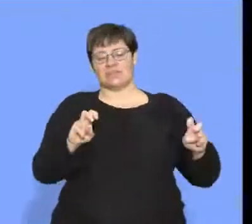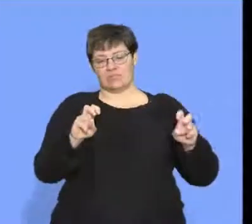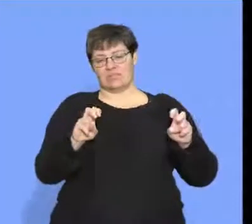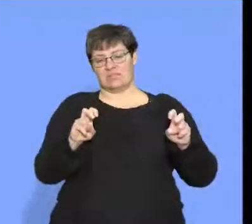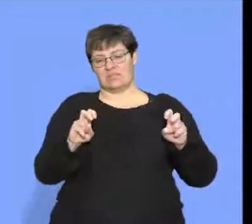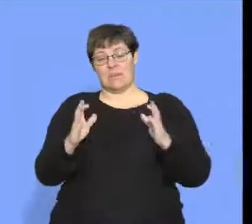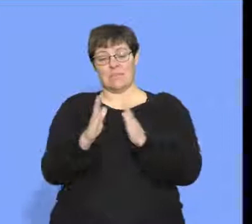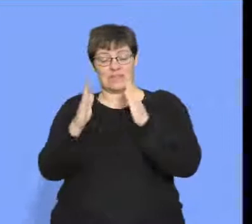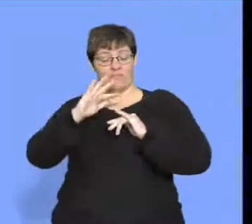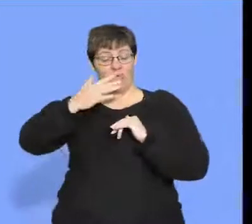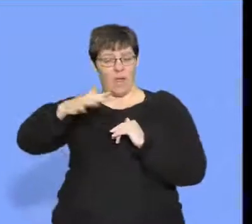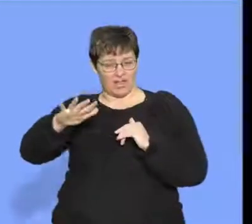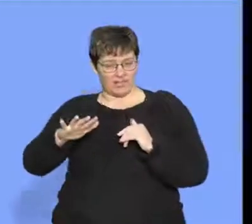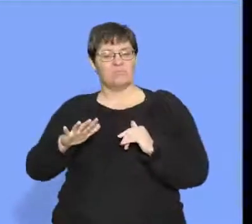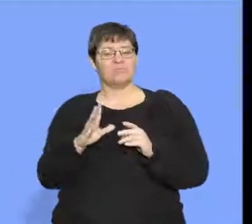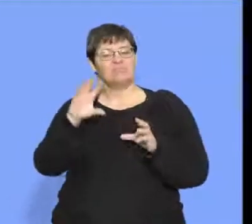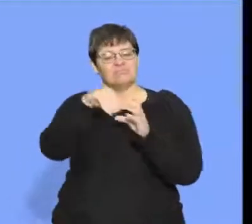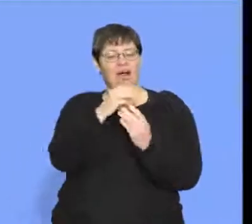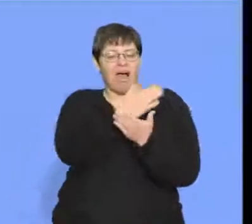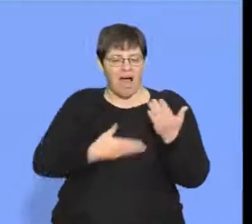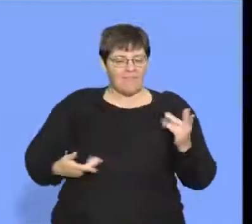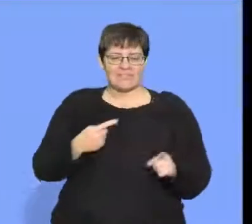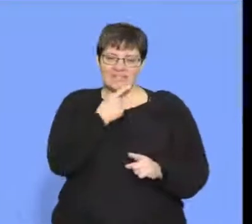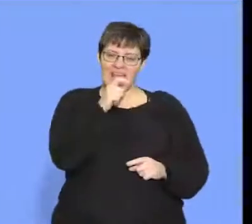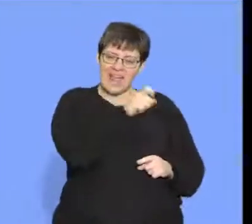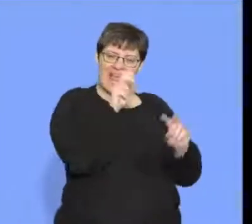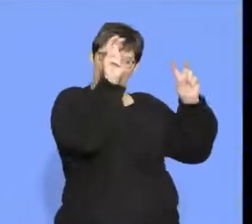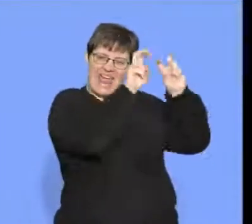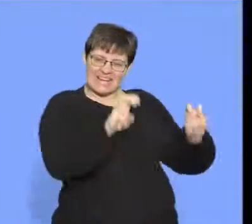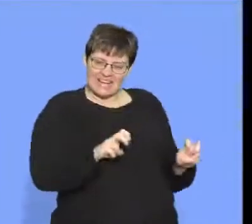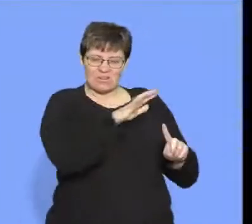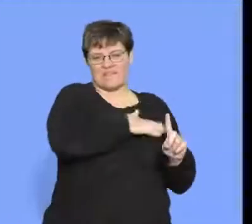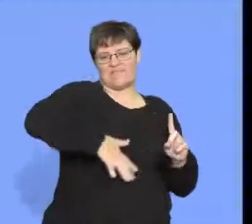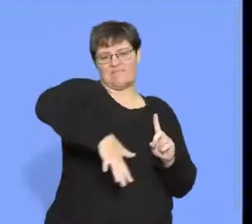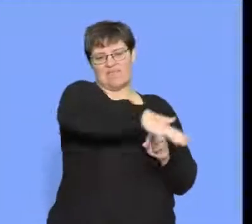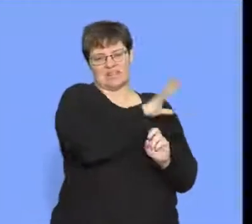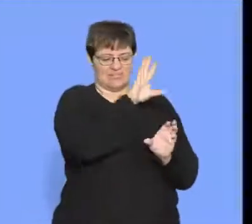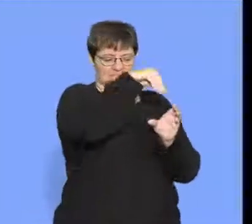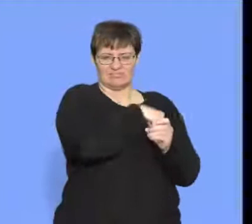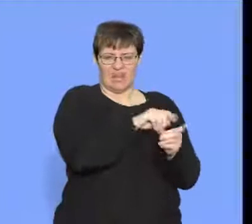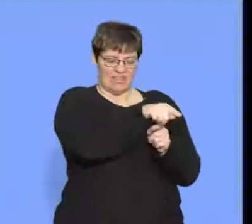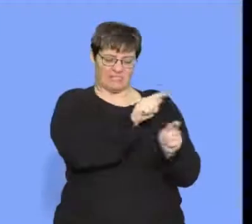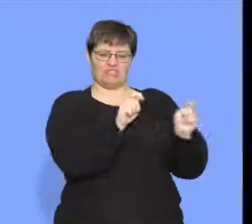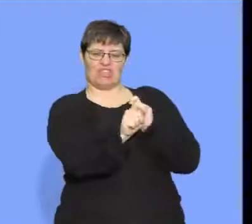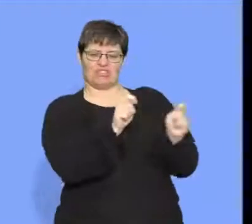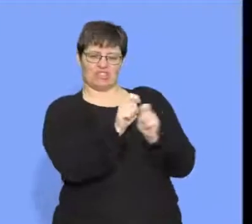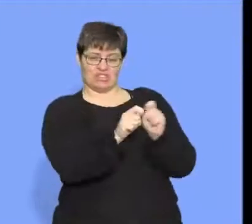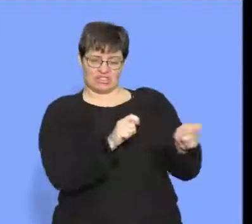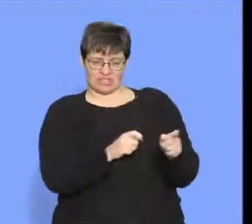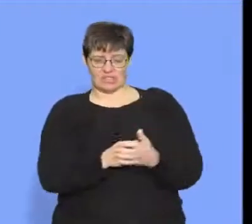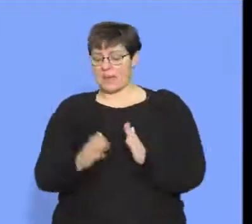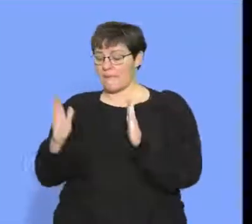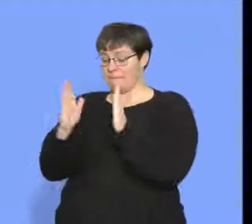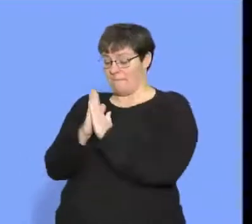electromagnetic waves, we are literally in part talking about an electric field that is itself changing.